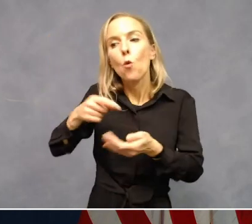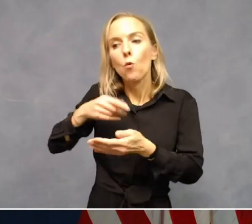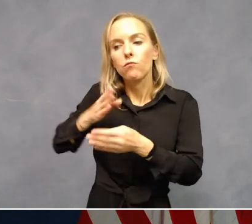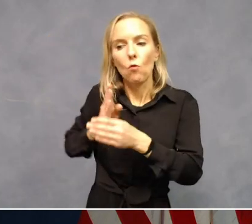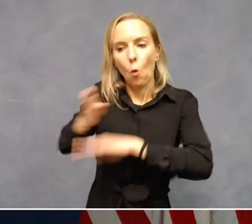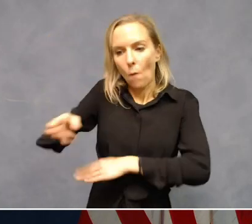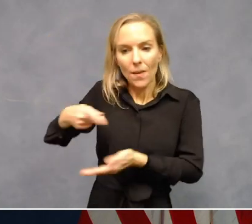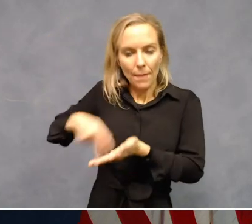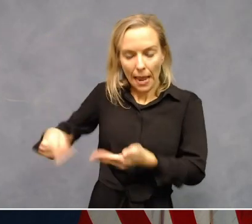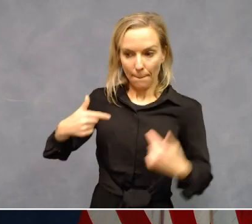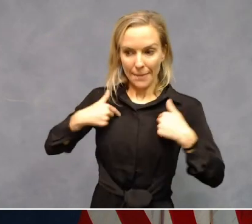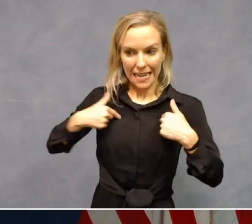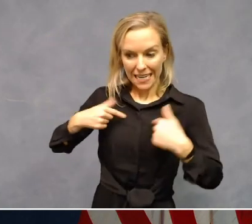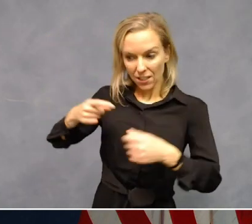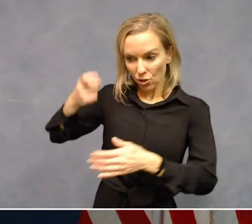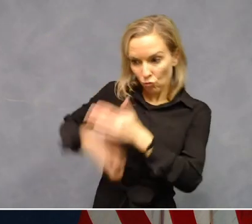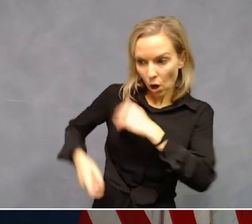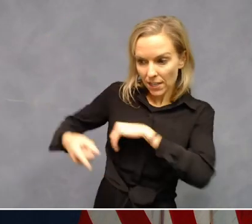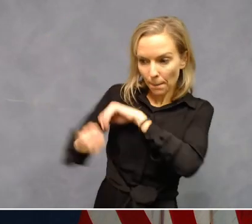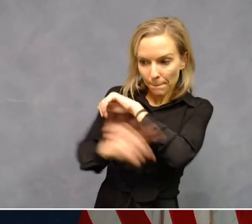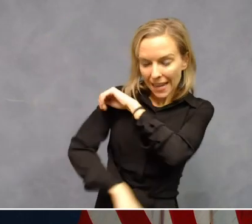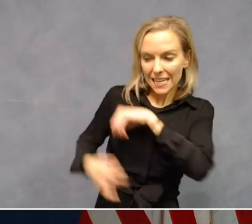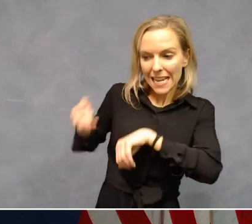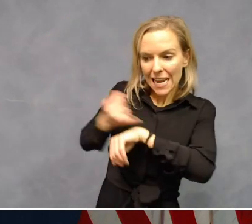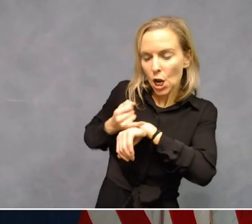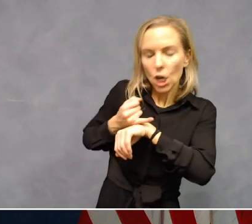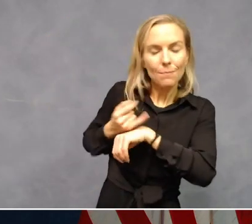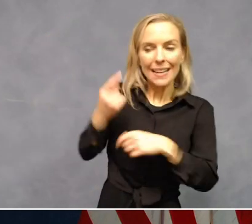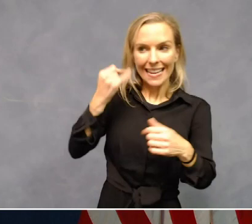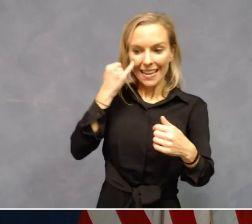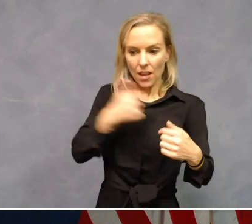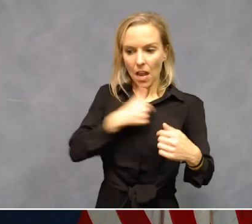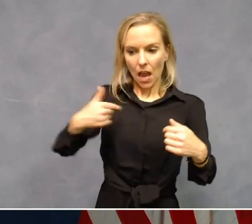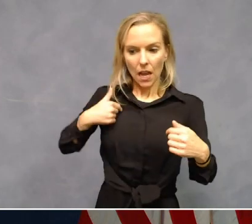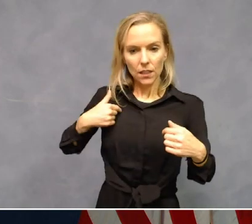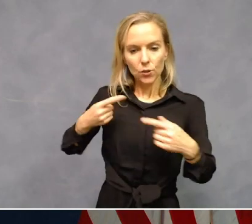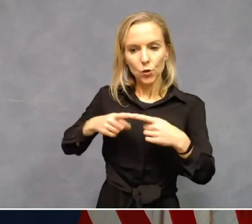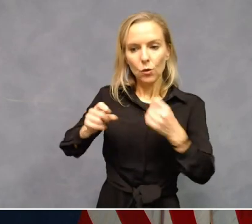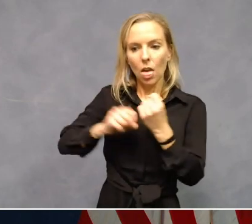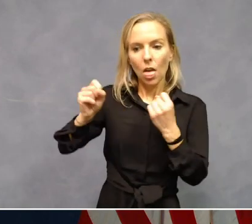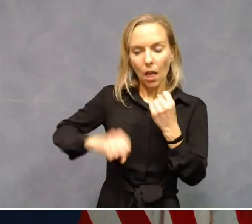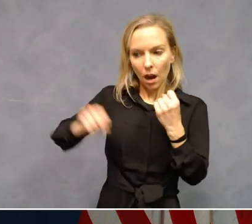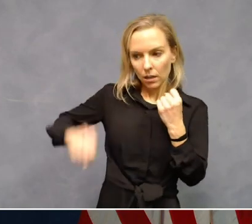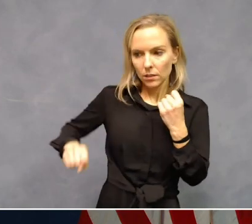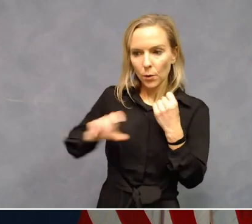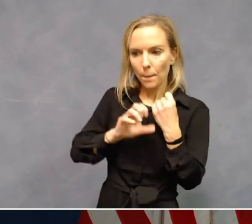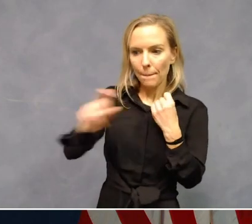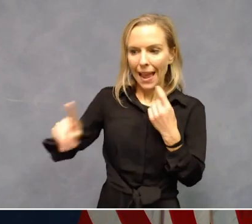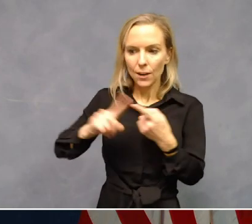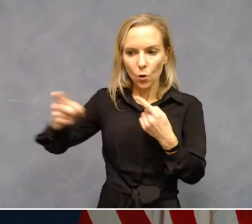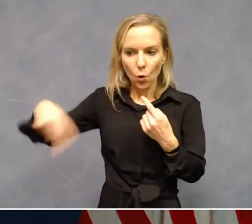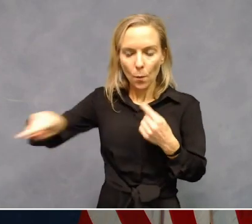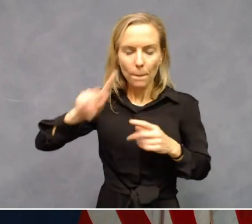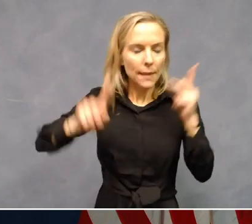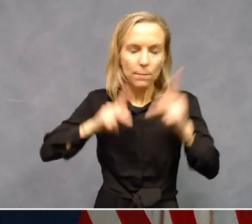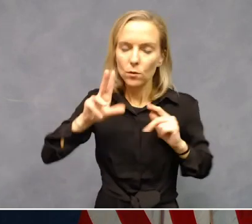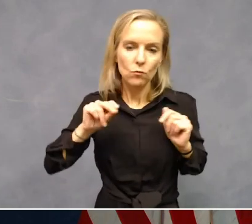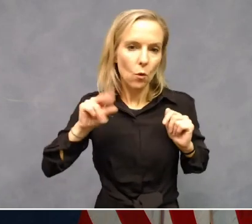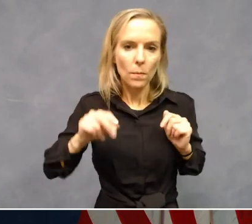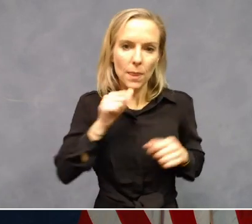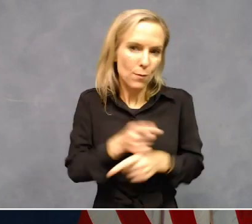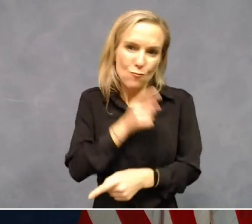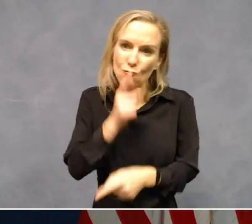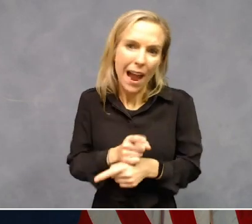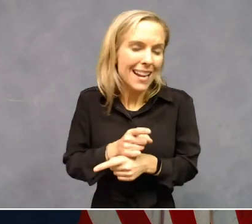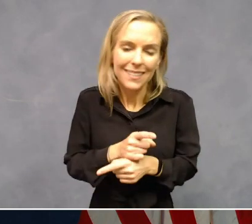them interest or penalties if it's us taking too long to get back to them. So that wouldn't be right.